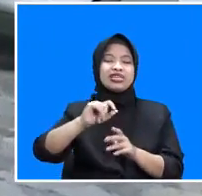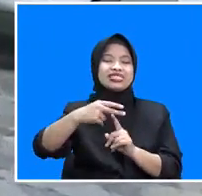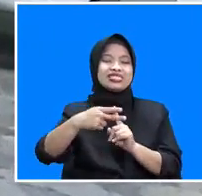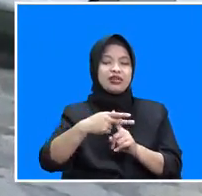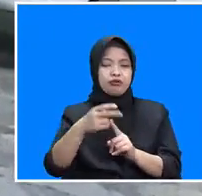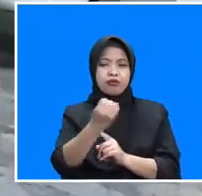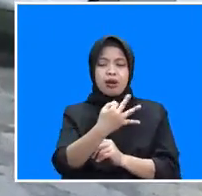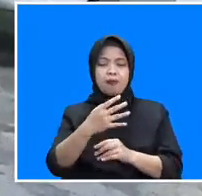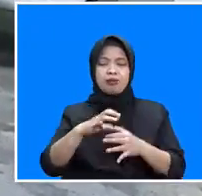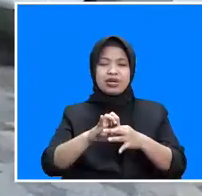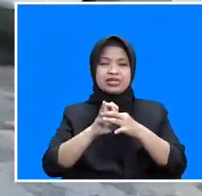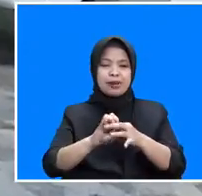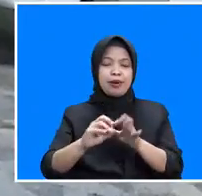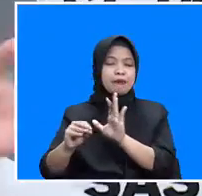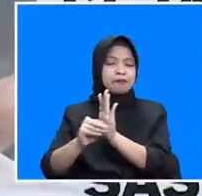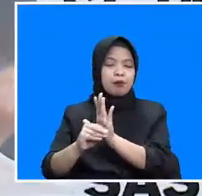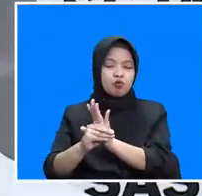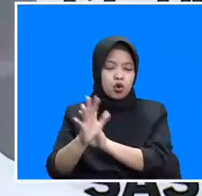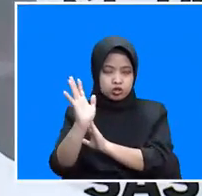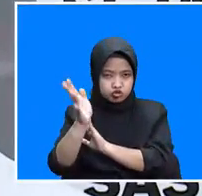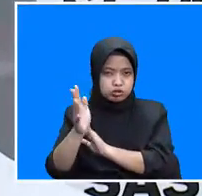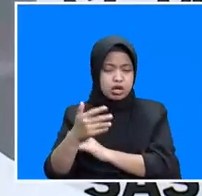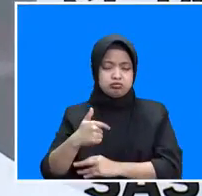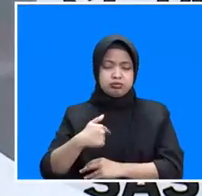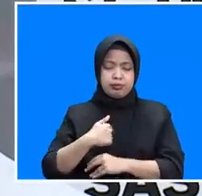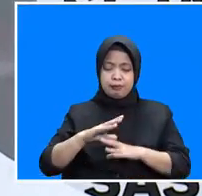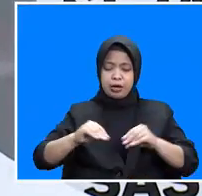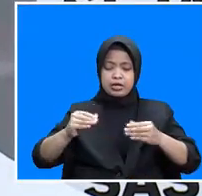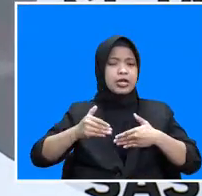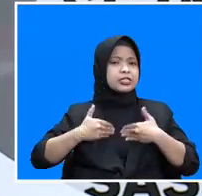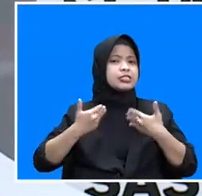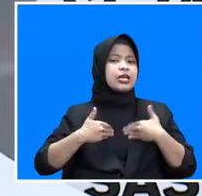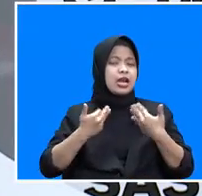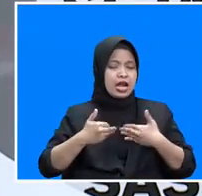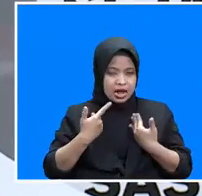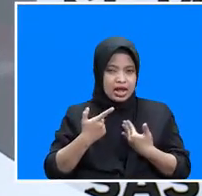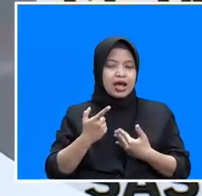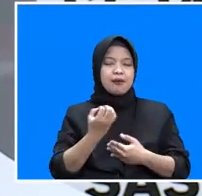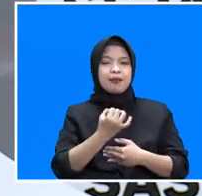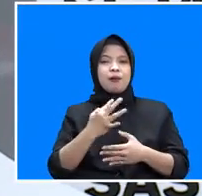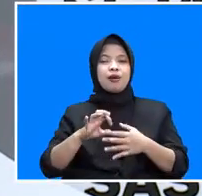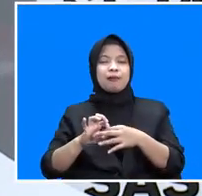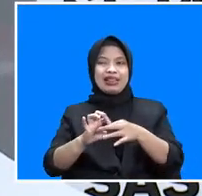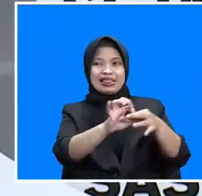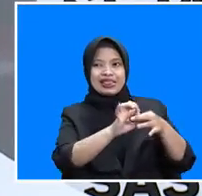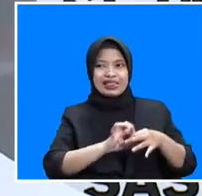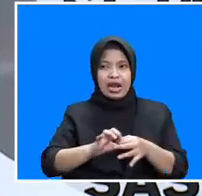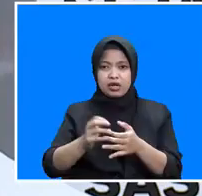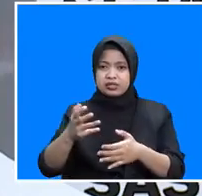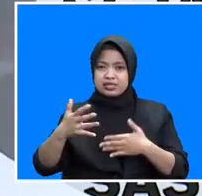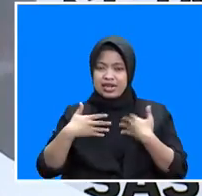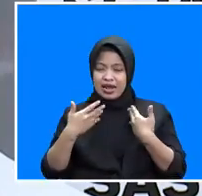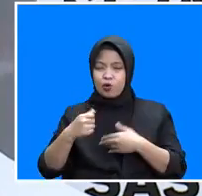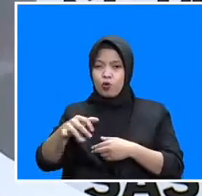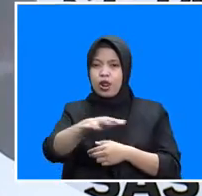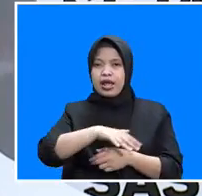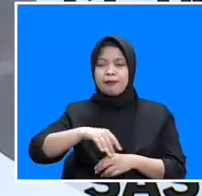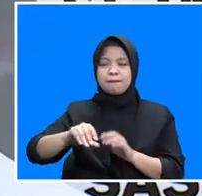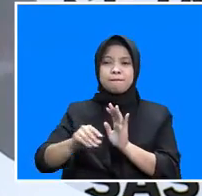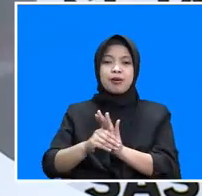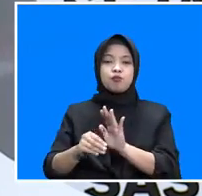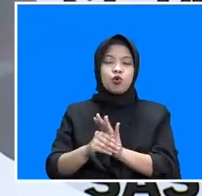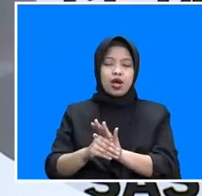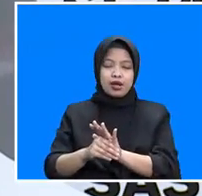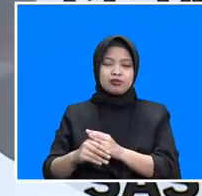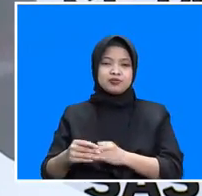very proud of that work. In fact, Australia is a very important partner in that work, and of course all of